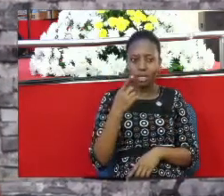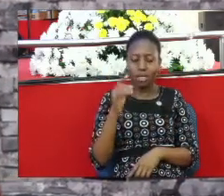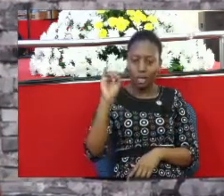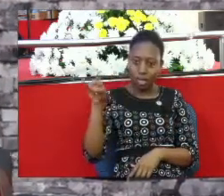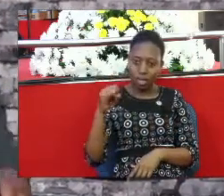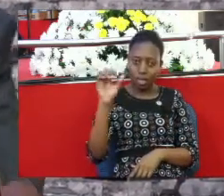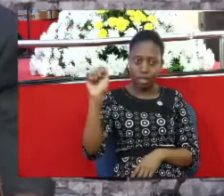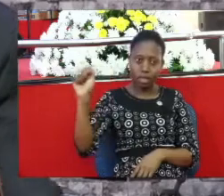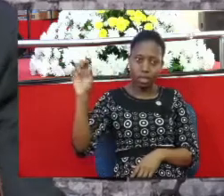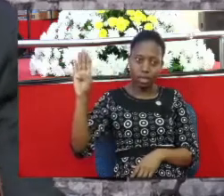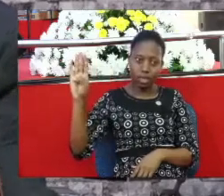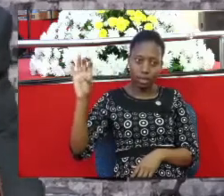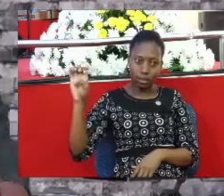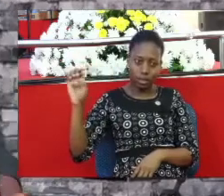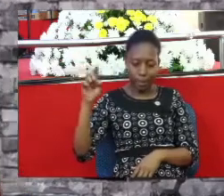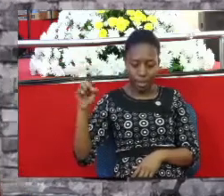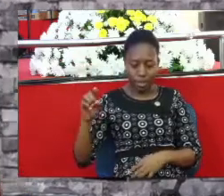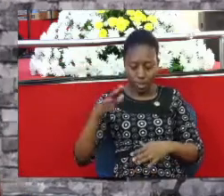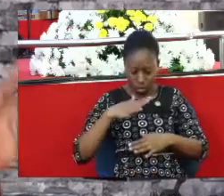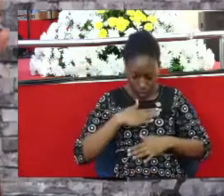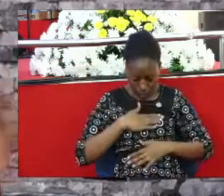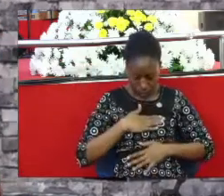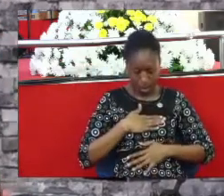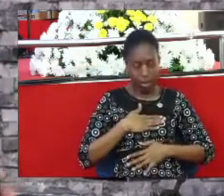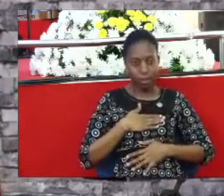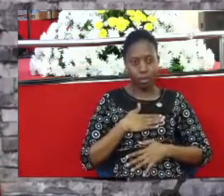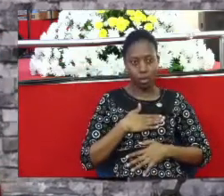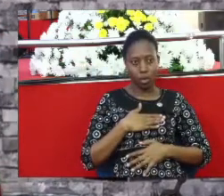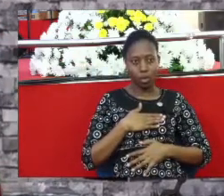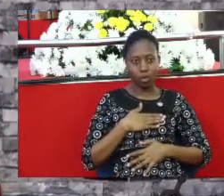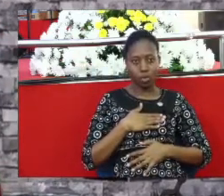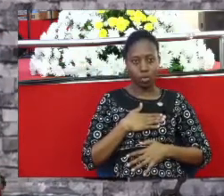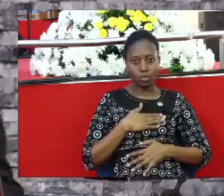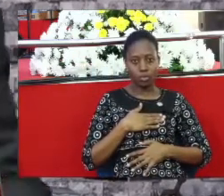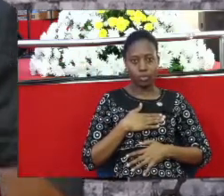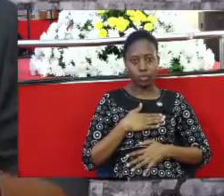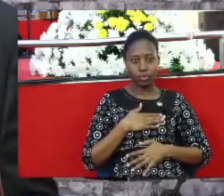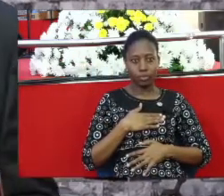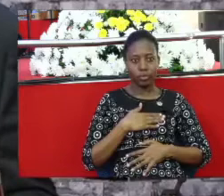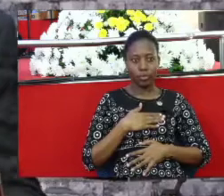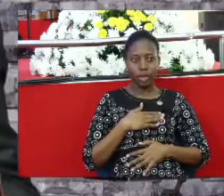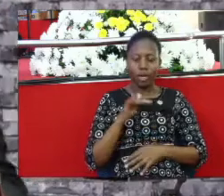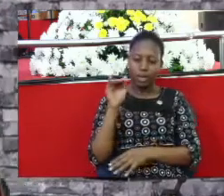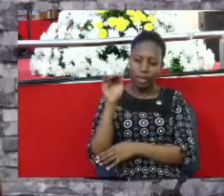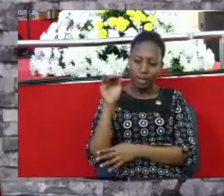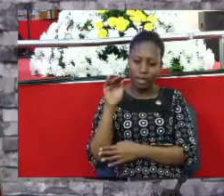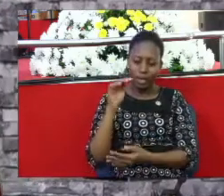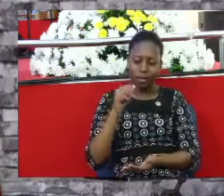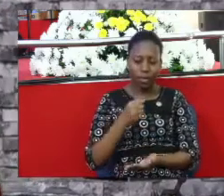you know, calling out is calling out for help. Heartfelt, passionate